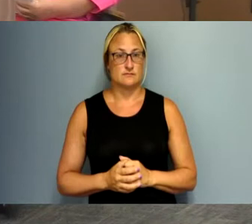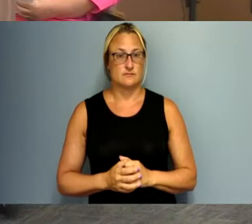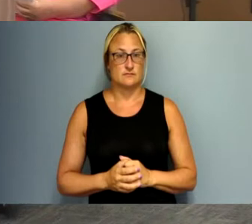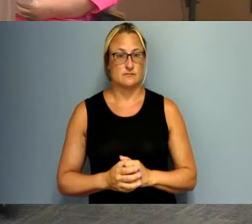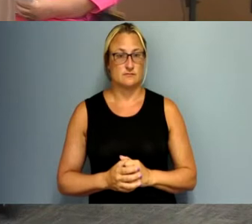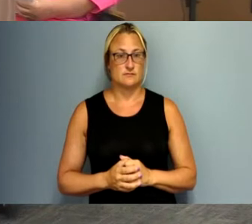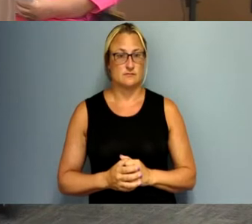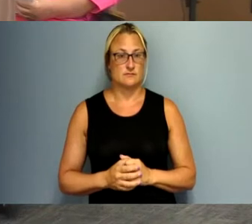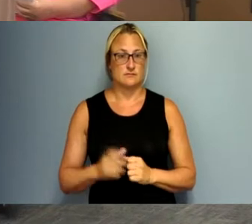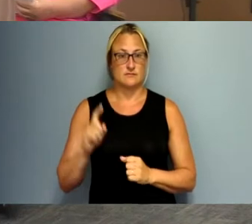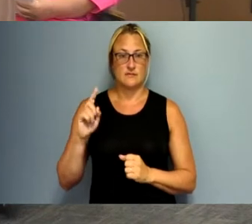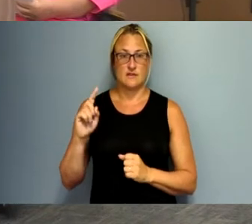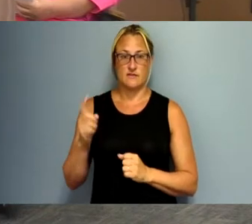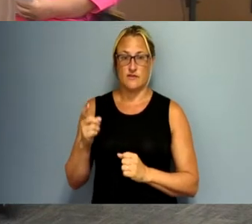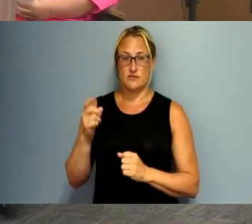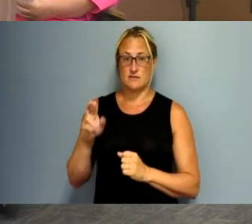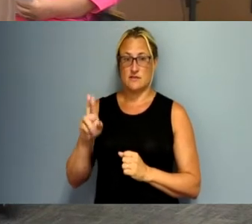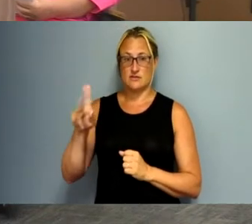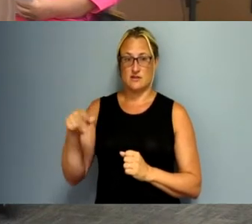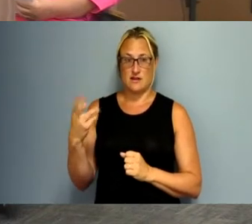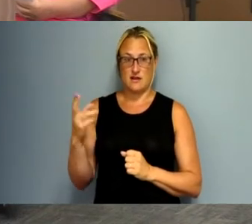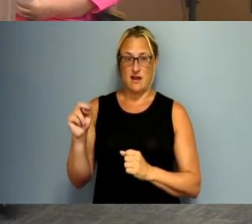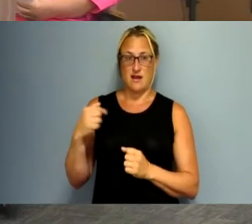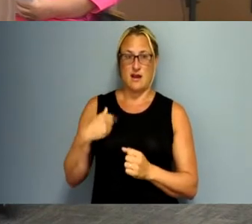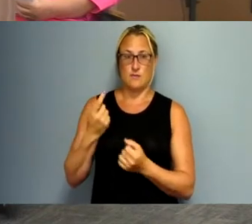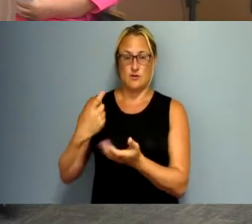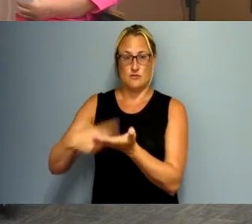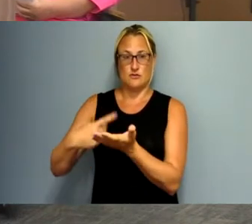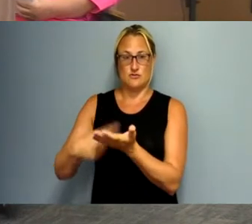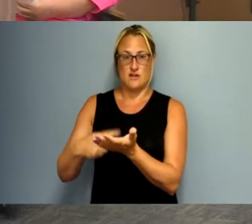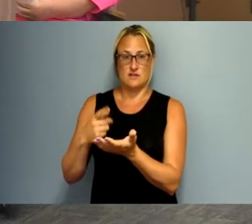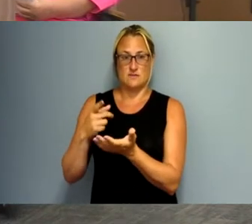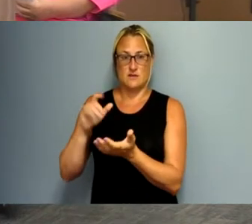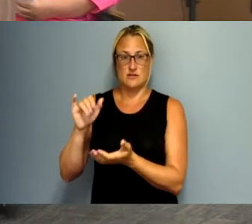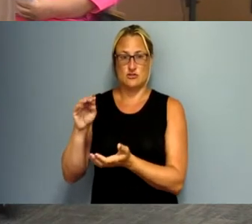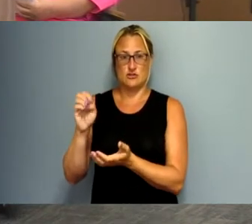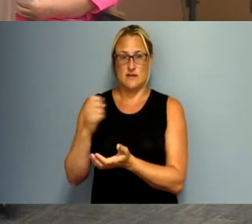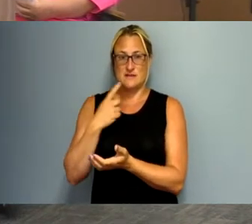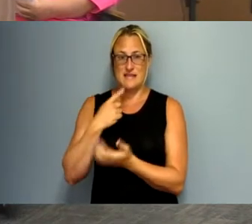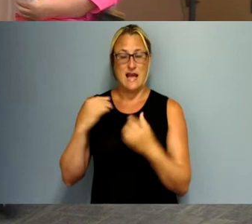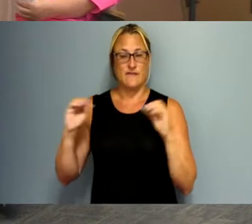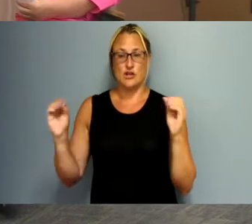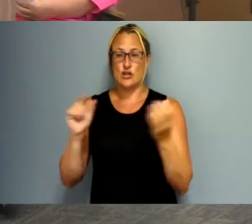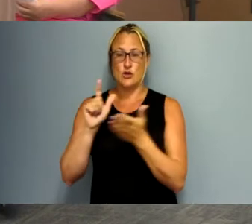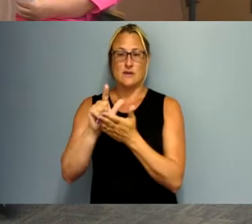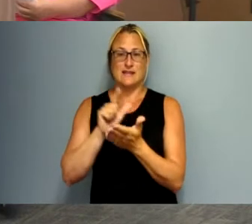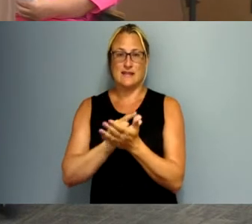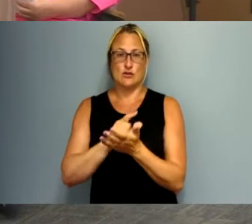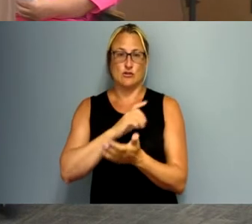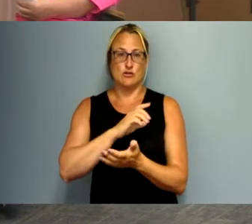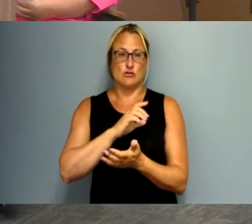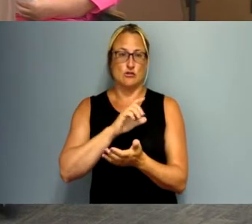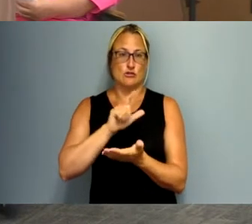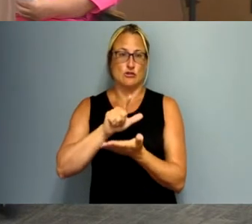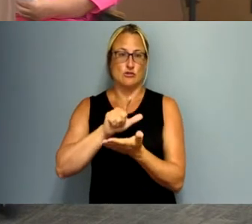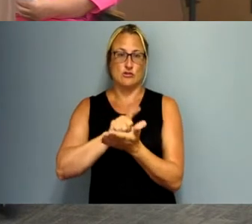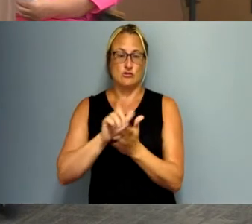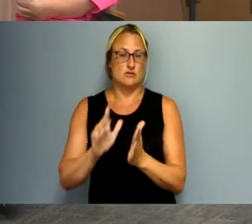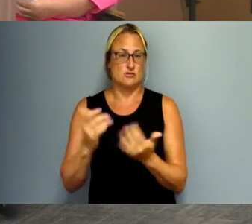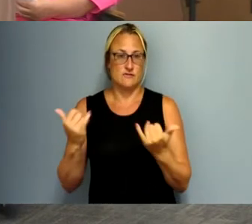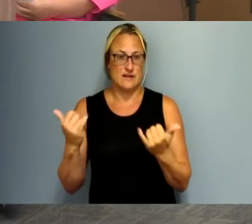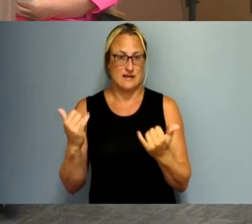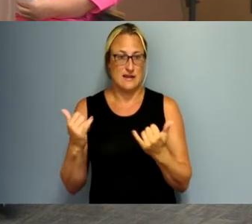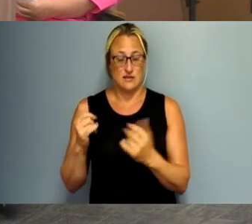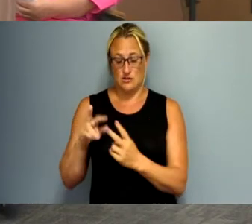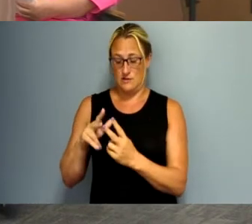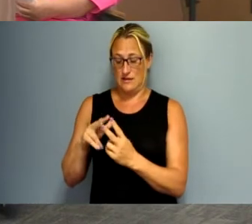First, Mr. Khan, I wanted to address what Jamie said, that I don't have any legal counsel right now. You've put me in a position where I'm either going to have to spend thousands of dollars in